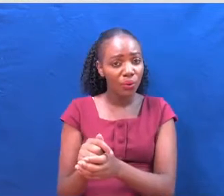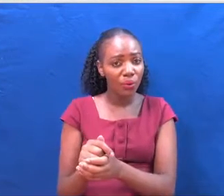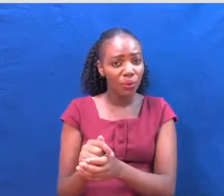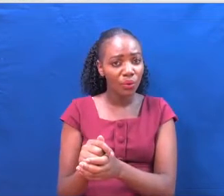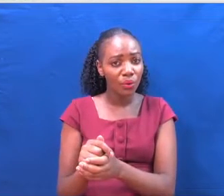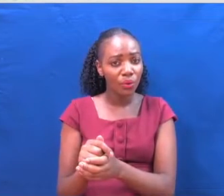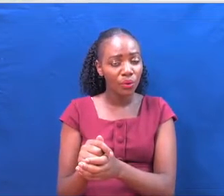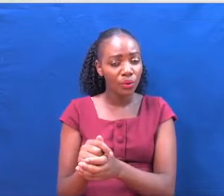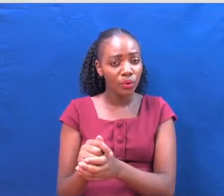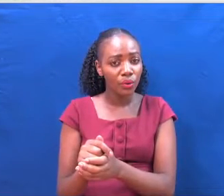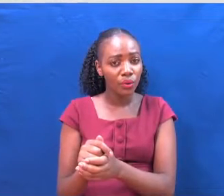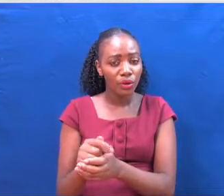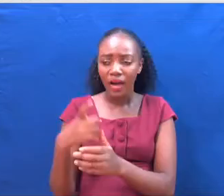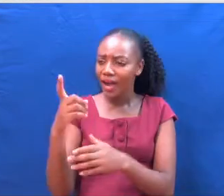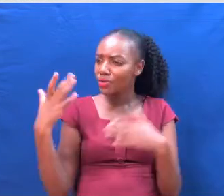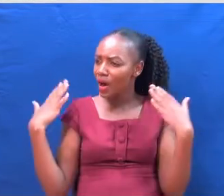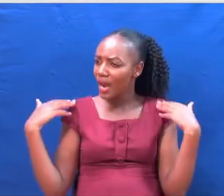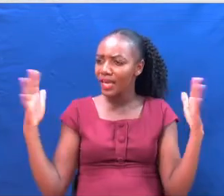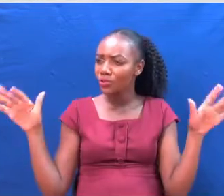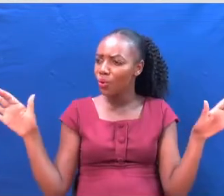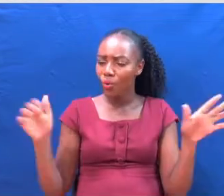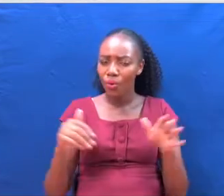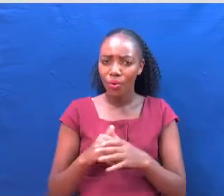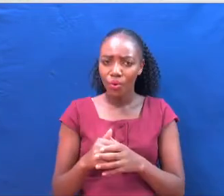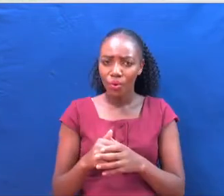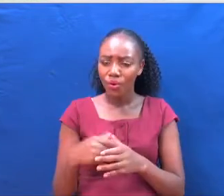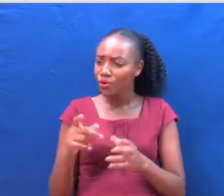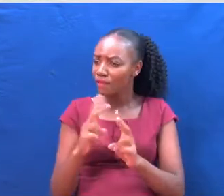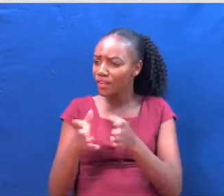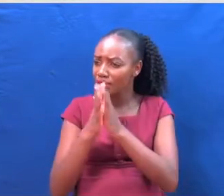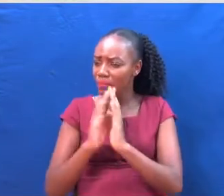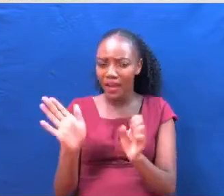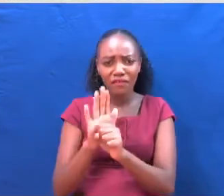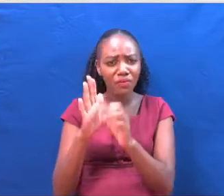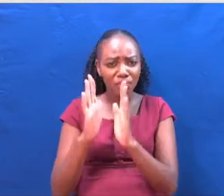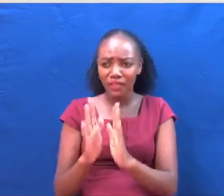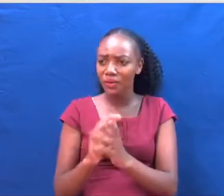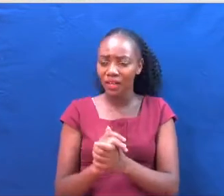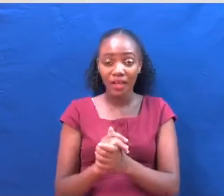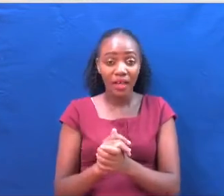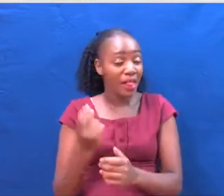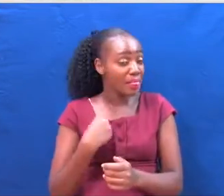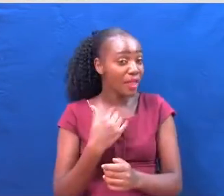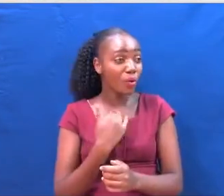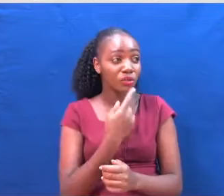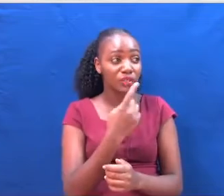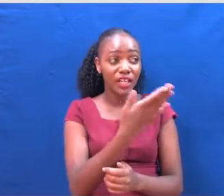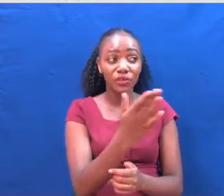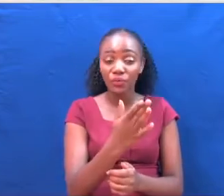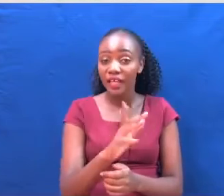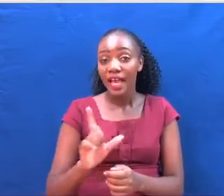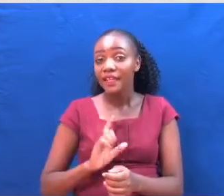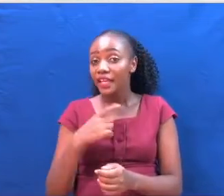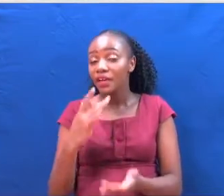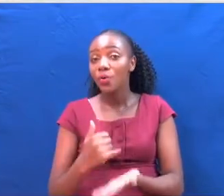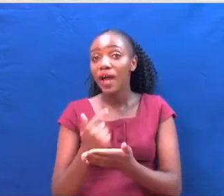Or you are an angel? You said that you are a very prayerful person. Actually, I'll tell you, even the lady that assisted